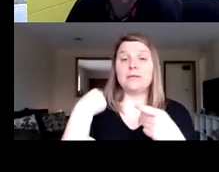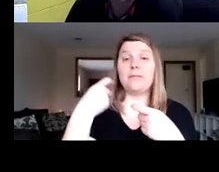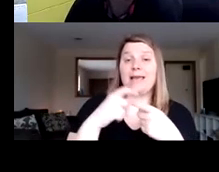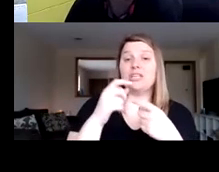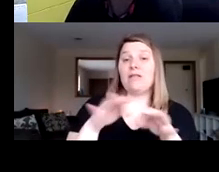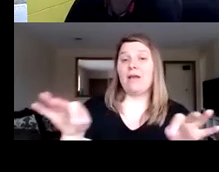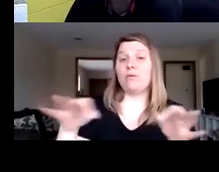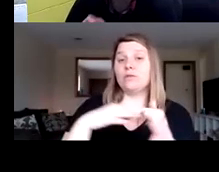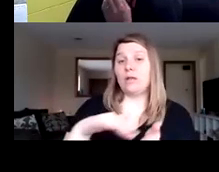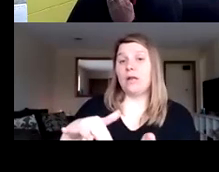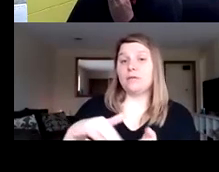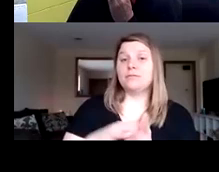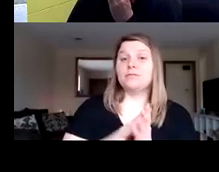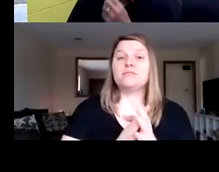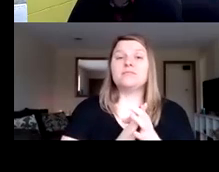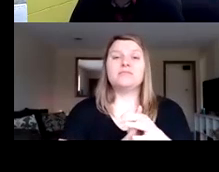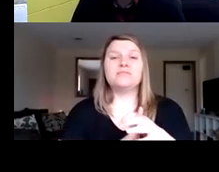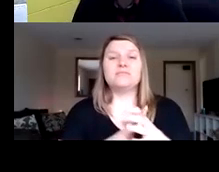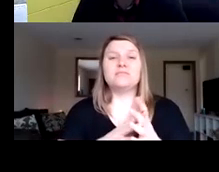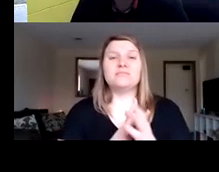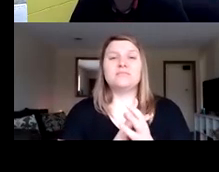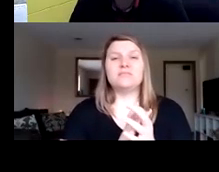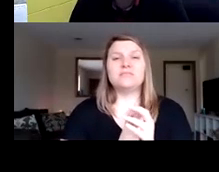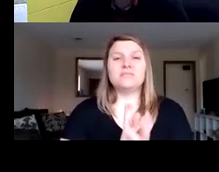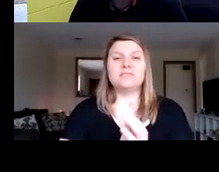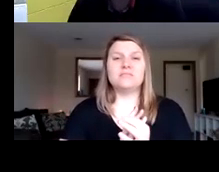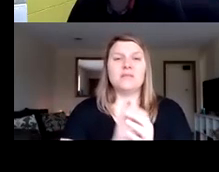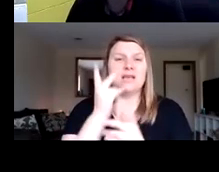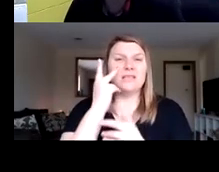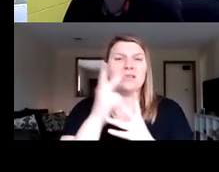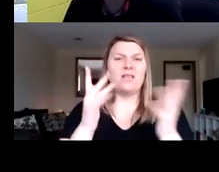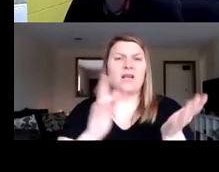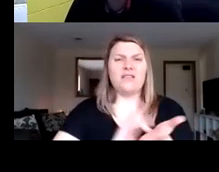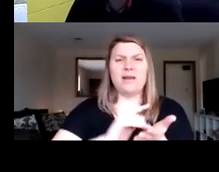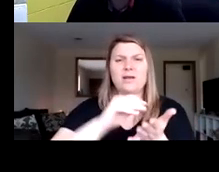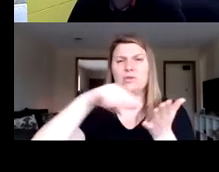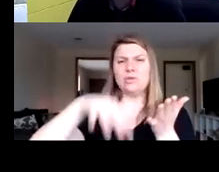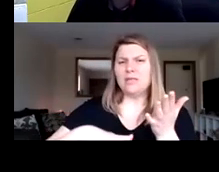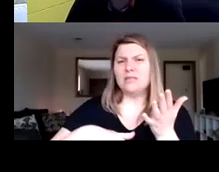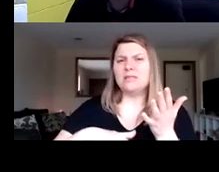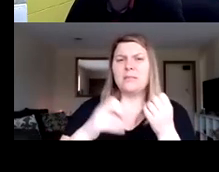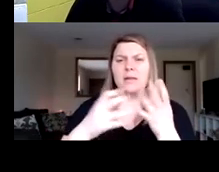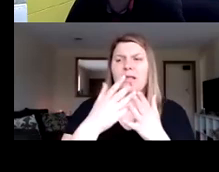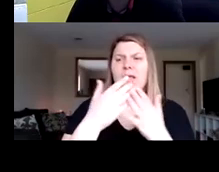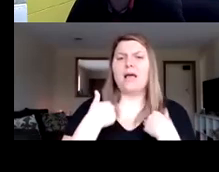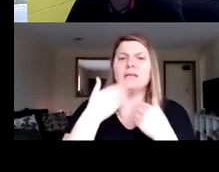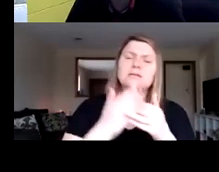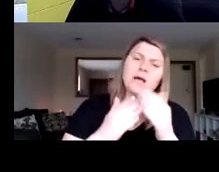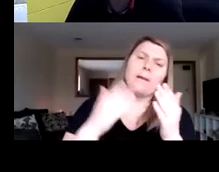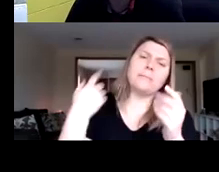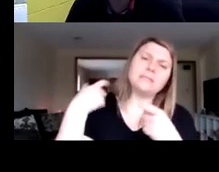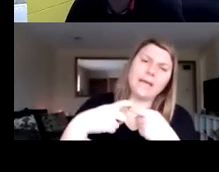study. But I see a lot of medical students, I see a lot of residents that have had some training in Spanish,